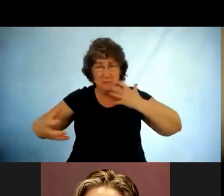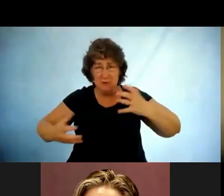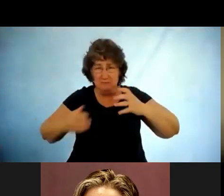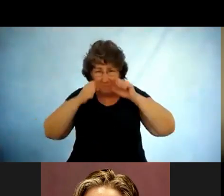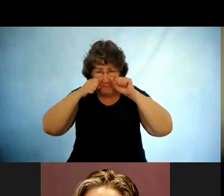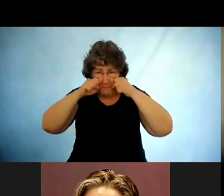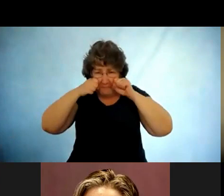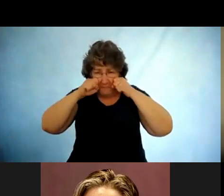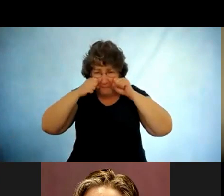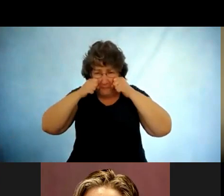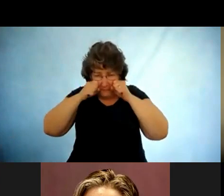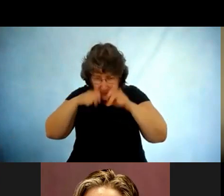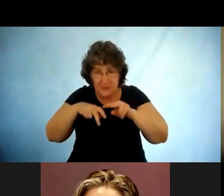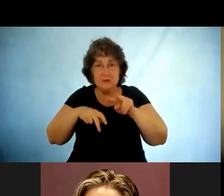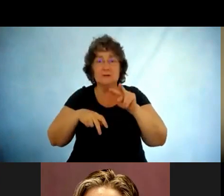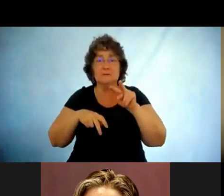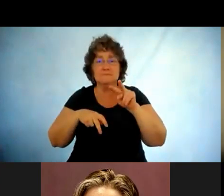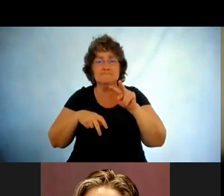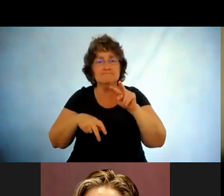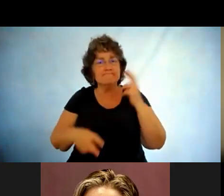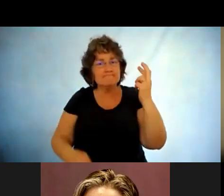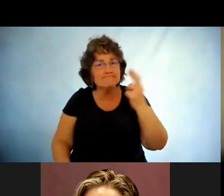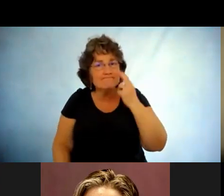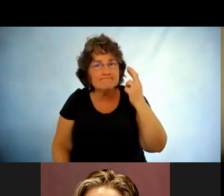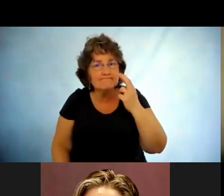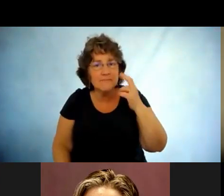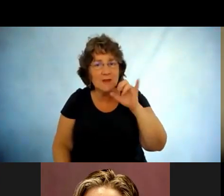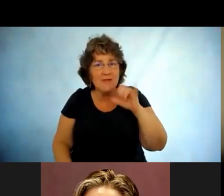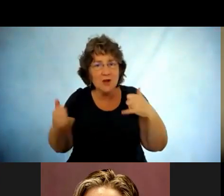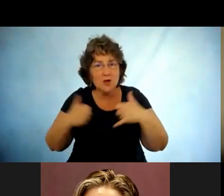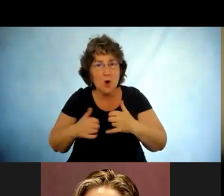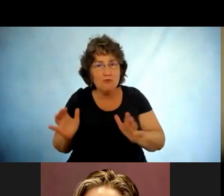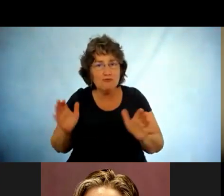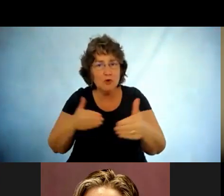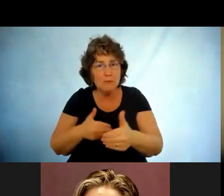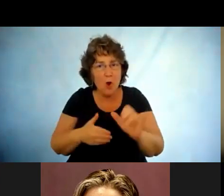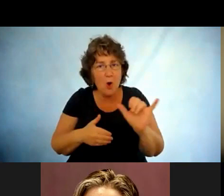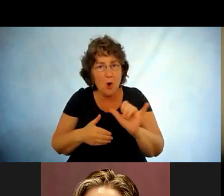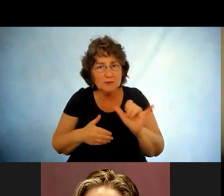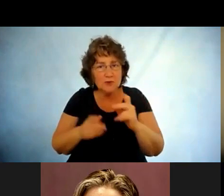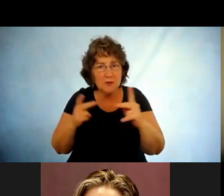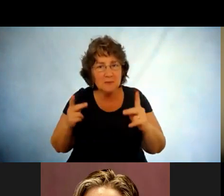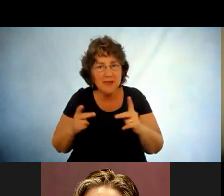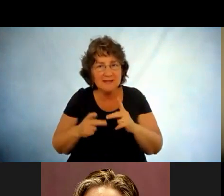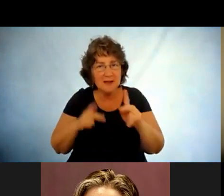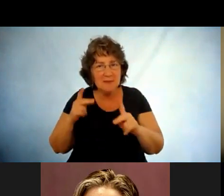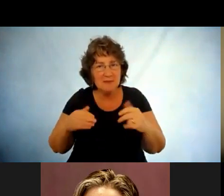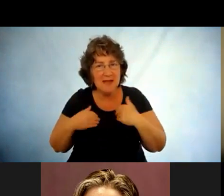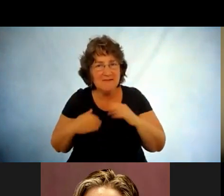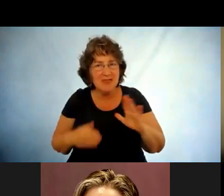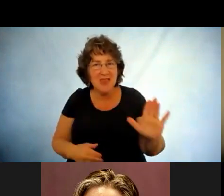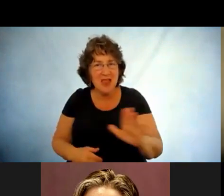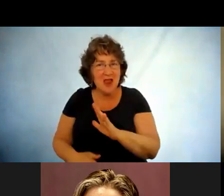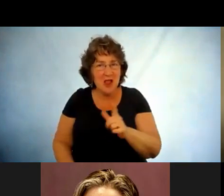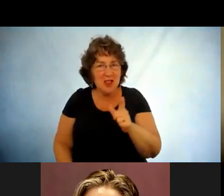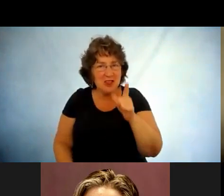up and I realized that the coat room is also where everybody keeps their lunch boxes.